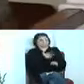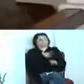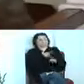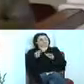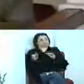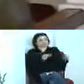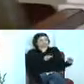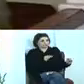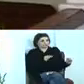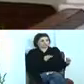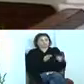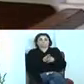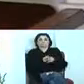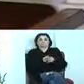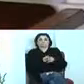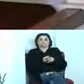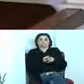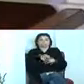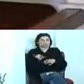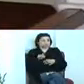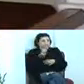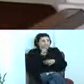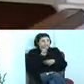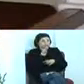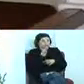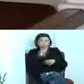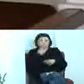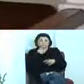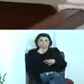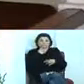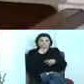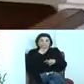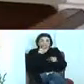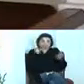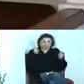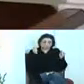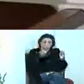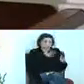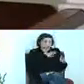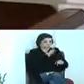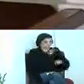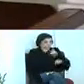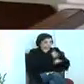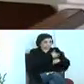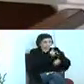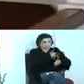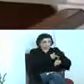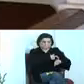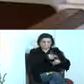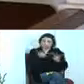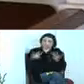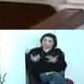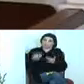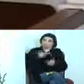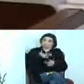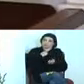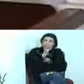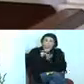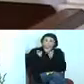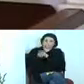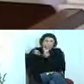Amen. Job said, all of my appointed time, all of it, I'm going to wait till my change